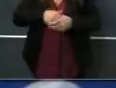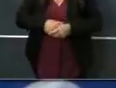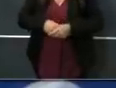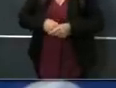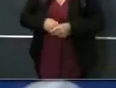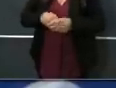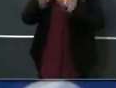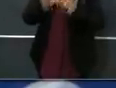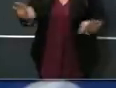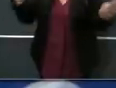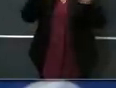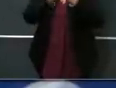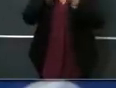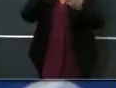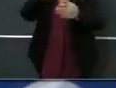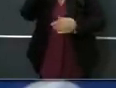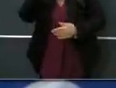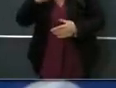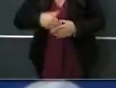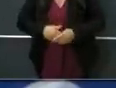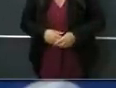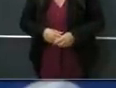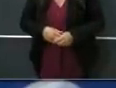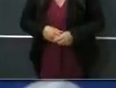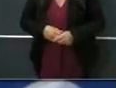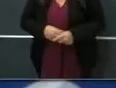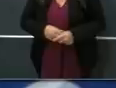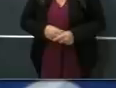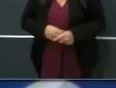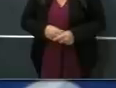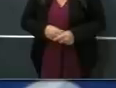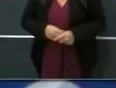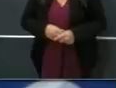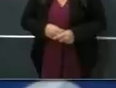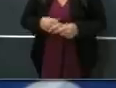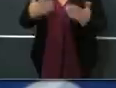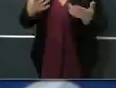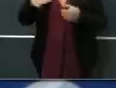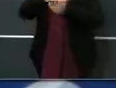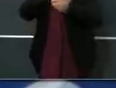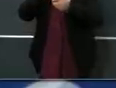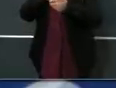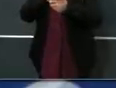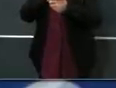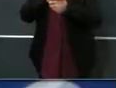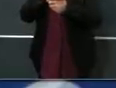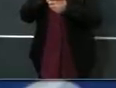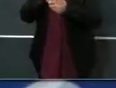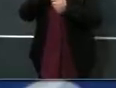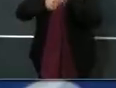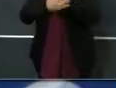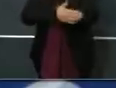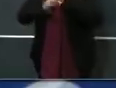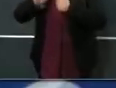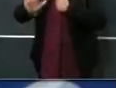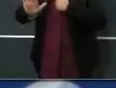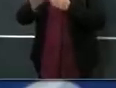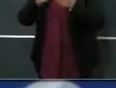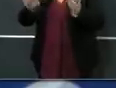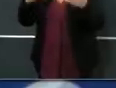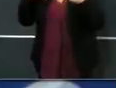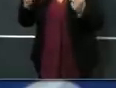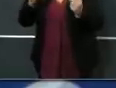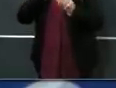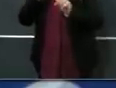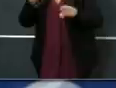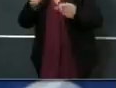is something to understand. None of these local health directives can go further, or rather go